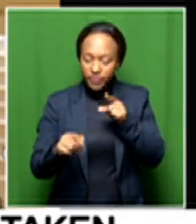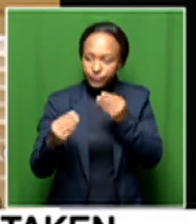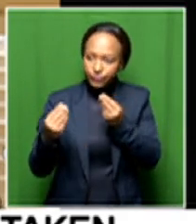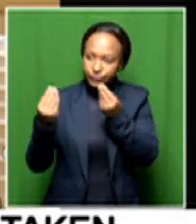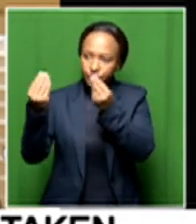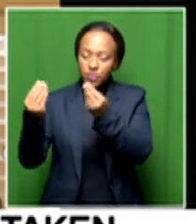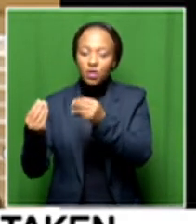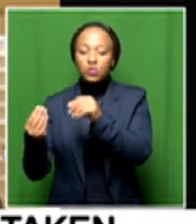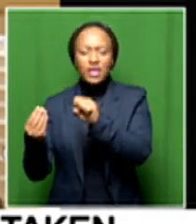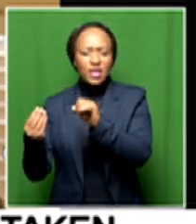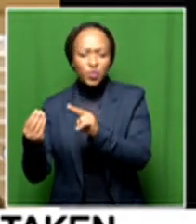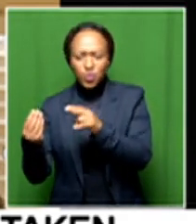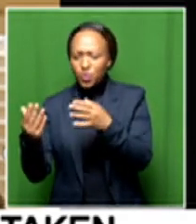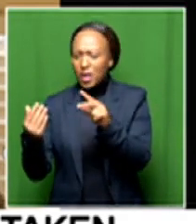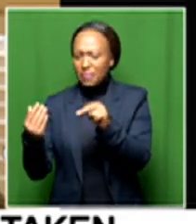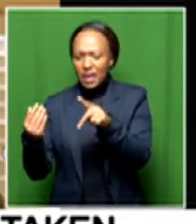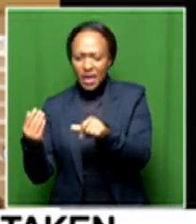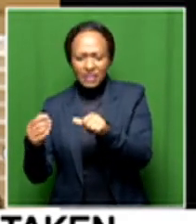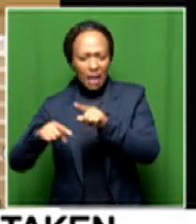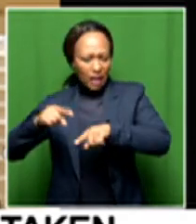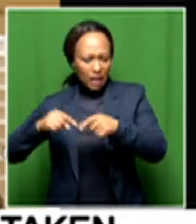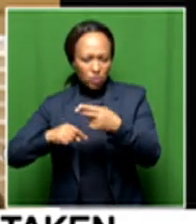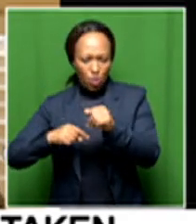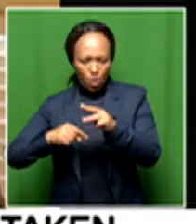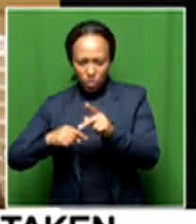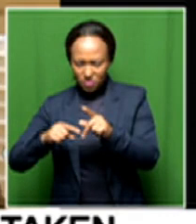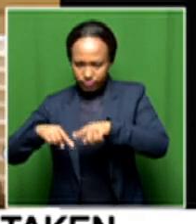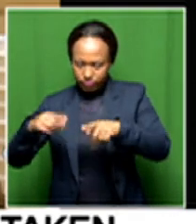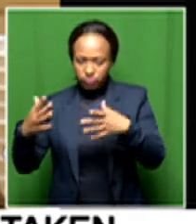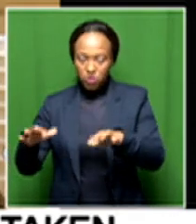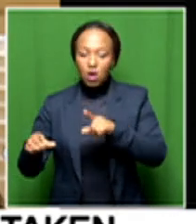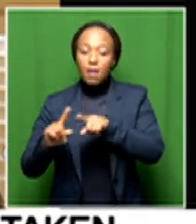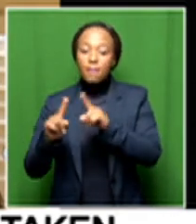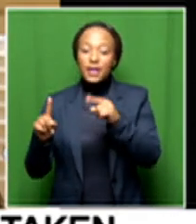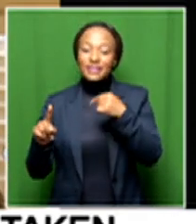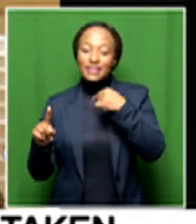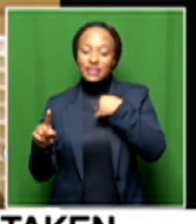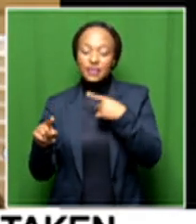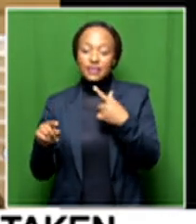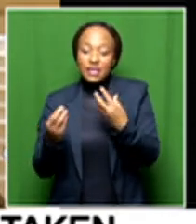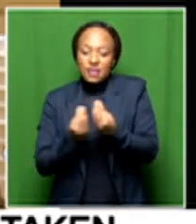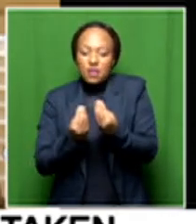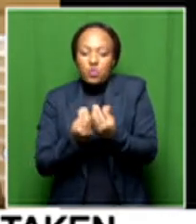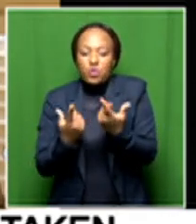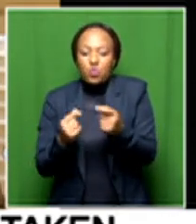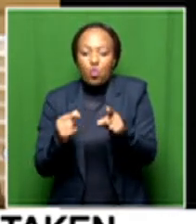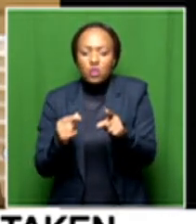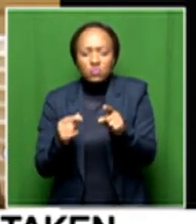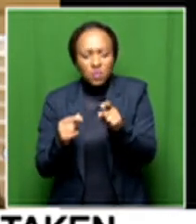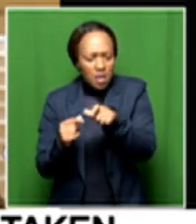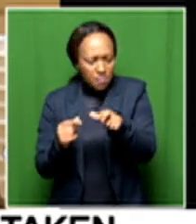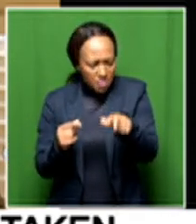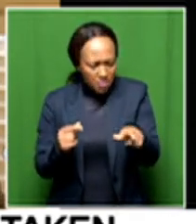in order to make sure that they also continue to enforce it. So, and I think it's one thing to make sure that we create an element of